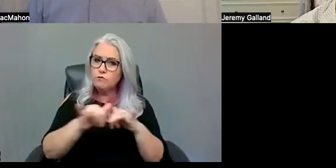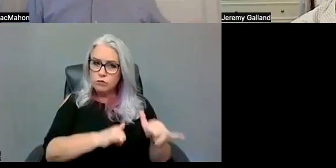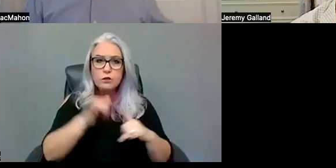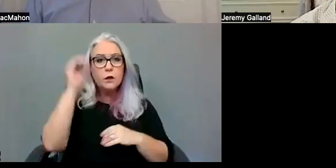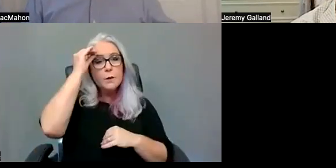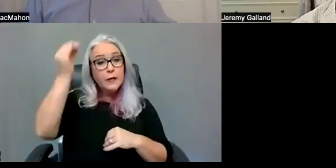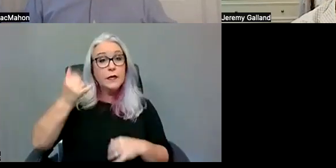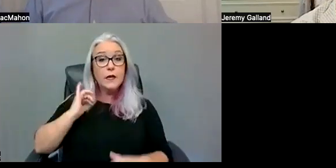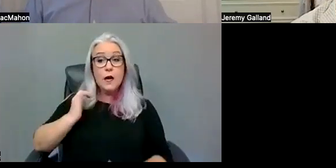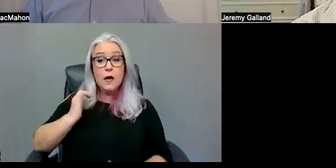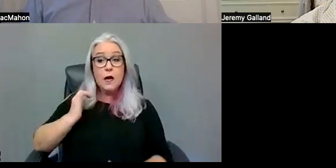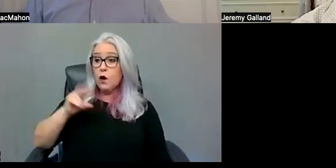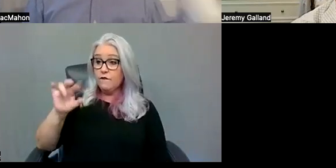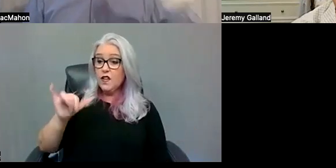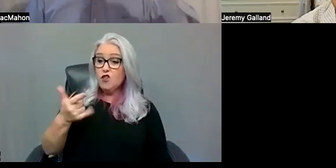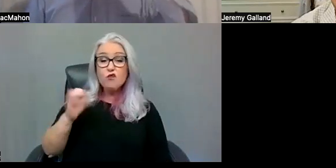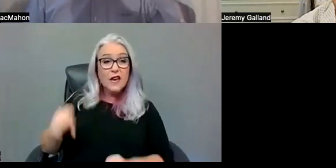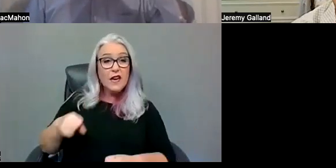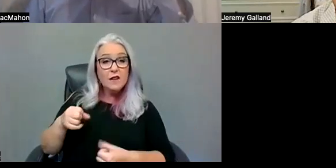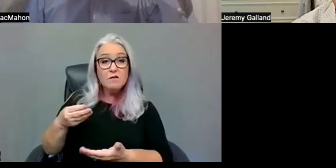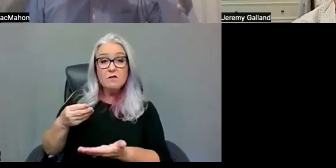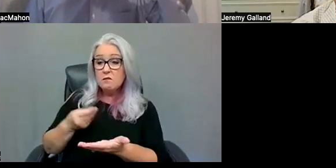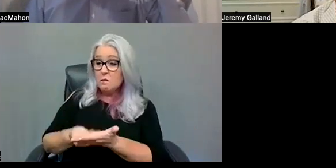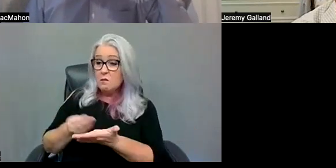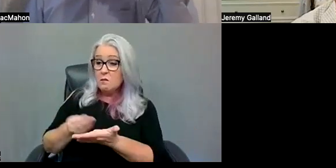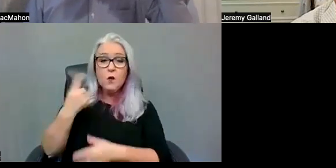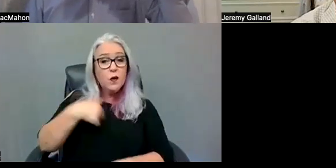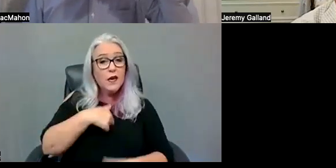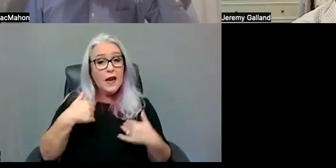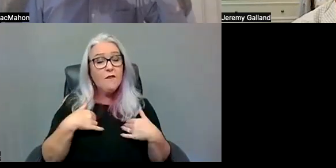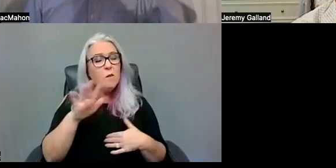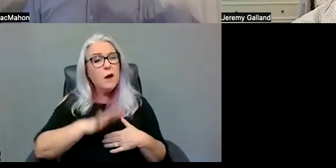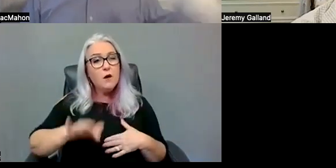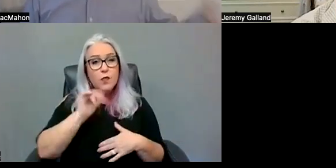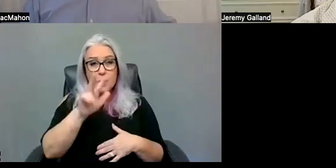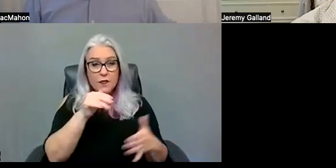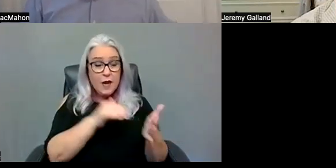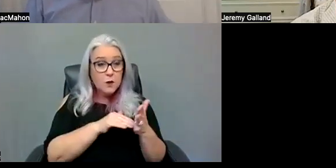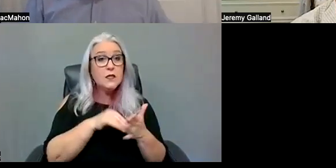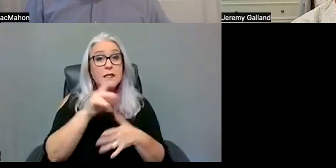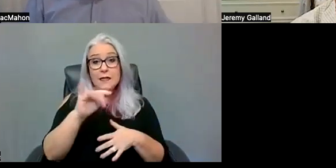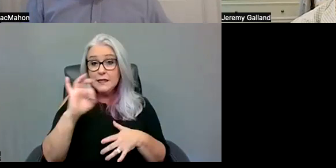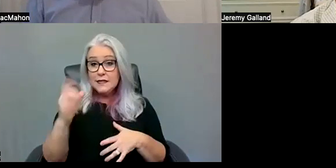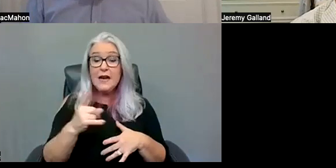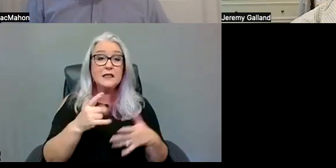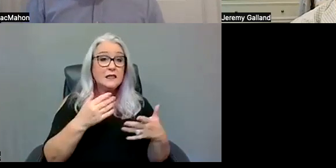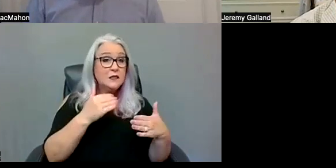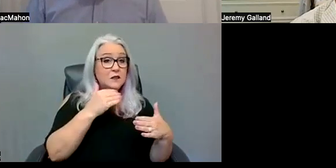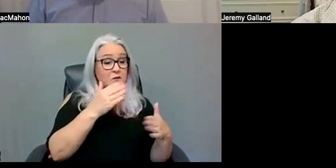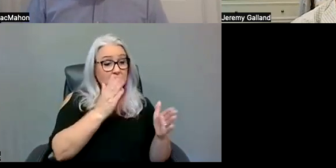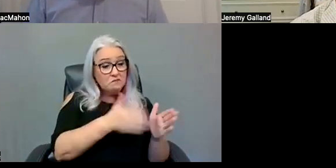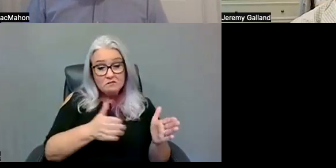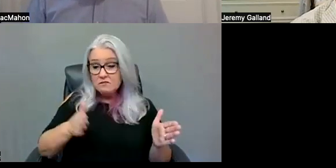can afford to do. We have about 3,000 tax-paying entities. If everybody's taxes went up by